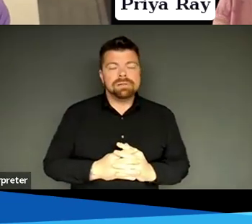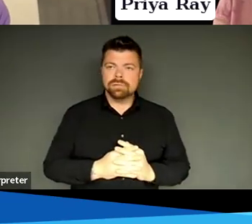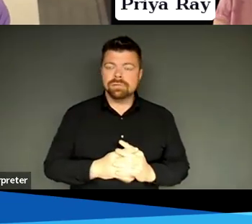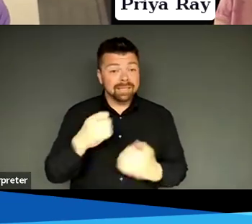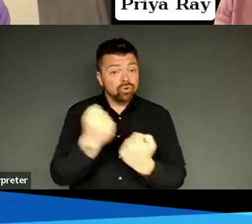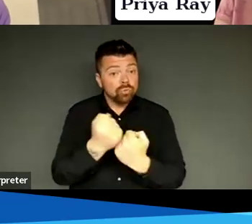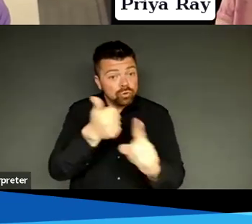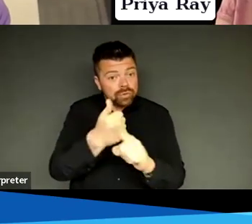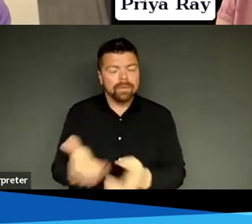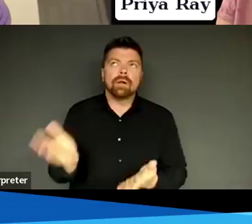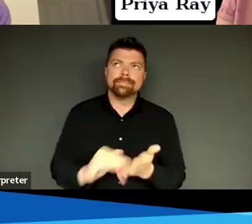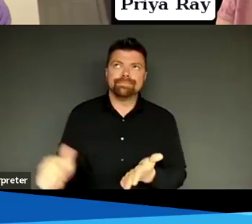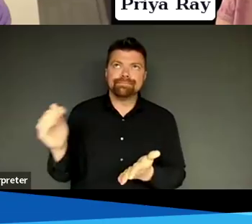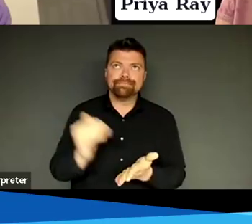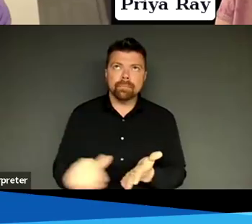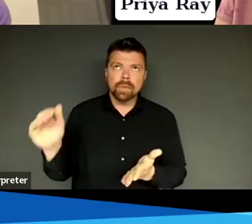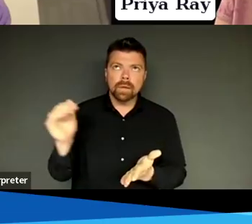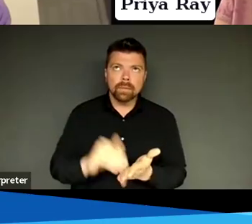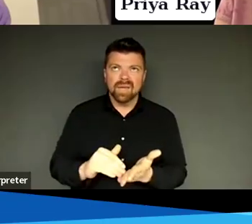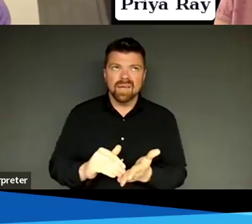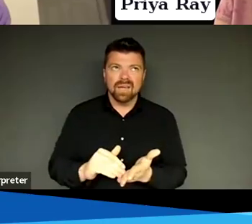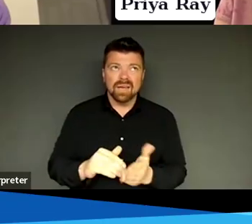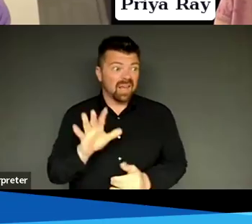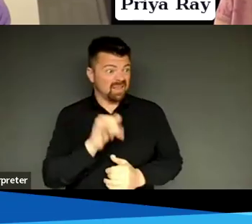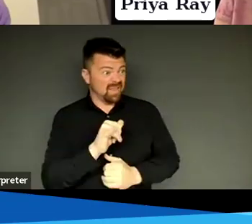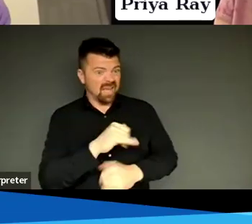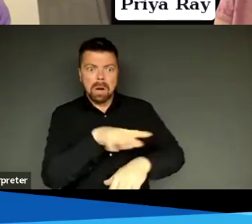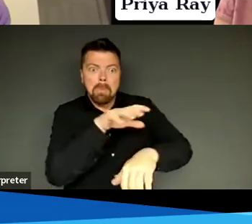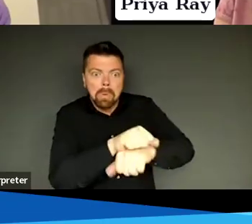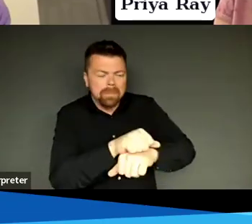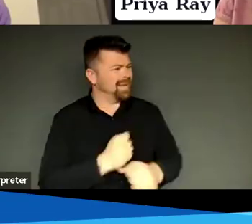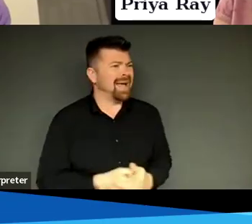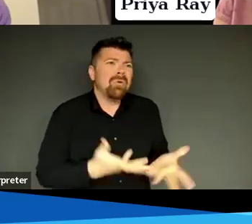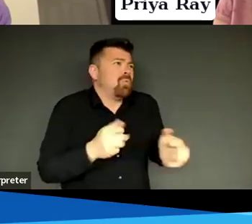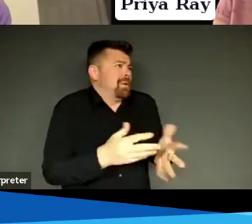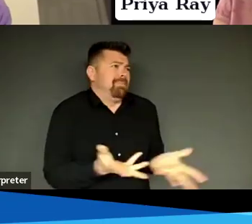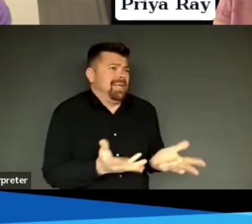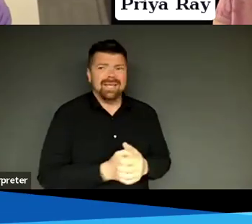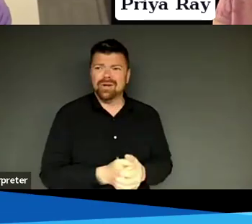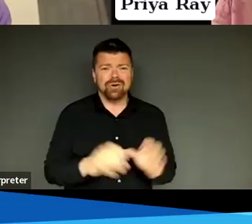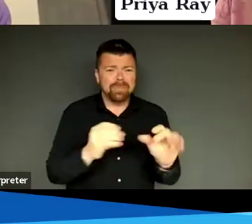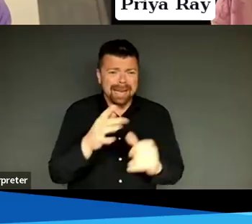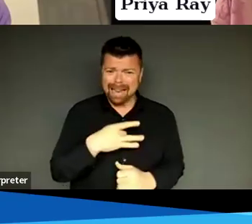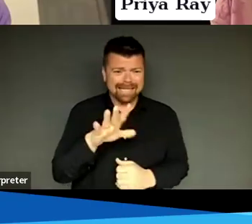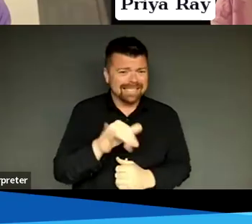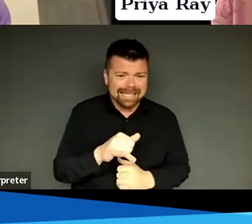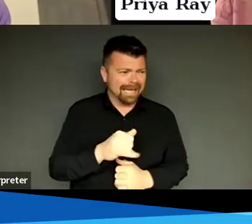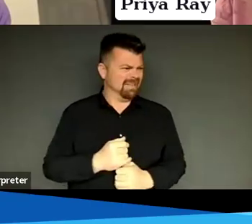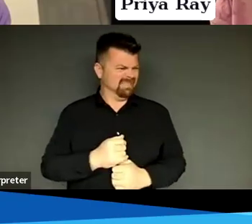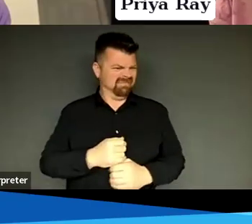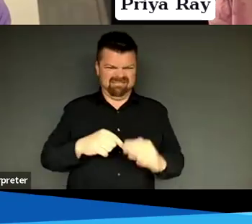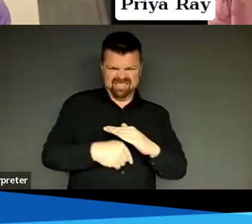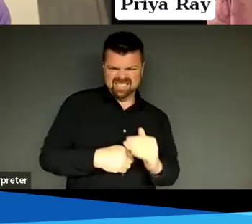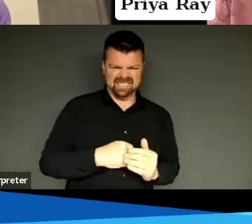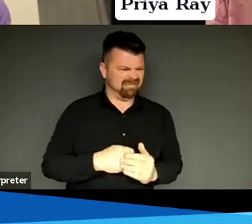and over and over again to get something you don't even want, as you said, Priya. Like, nobody likes that experience. Like, and so